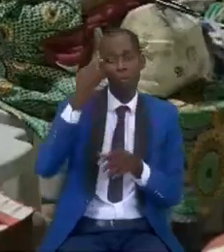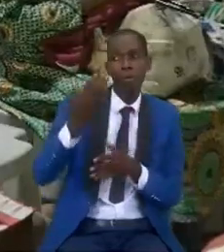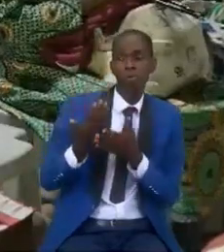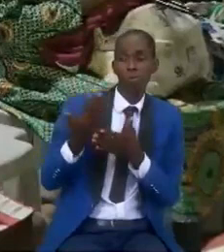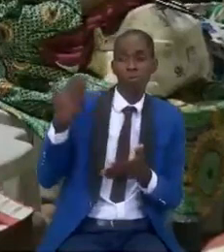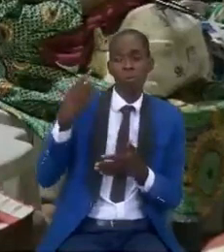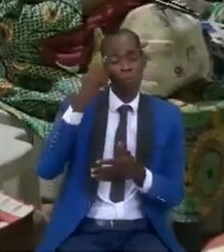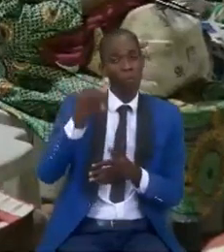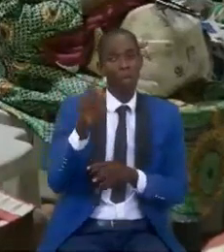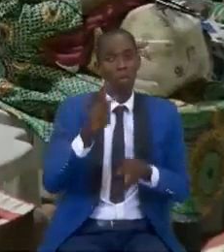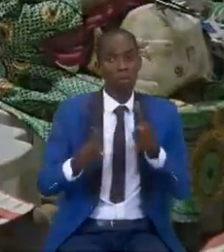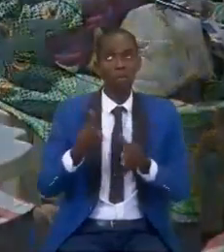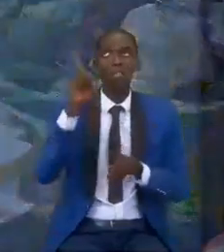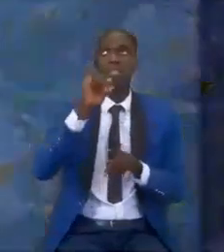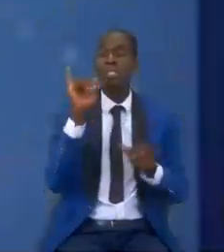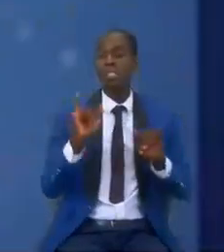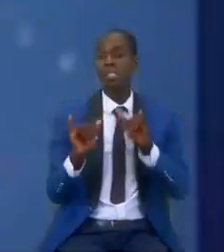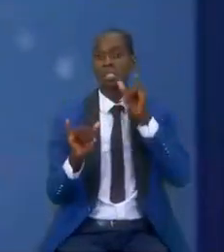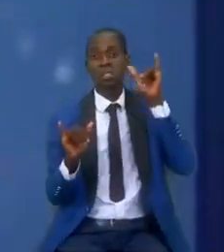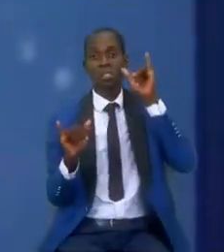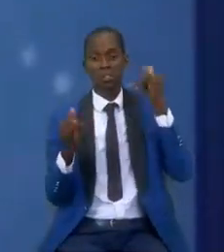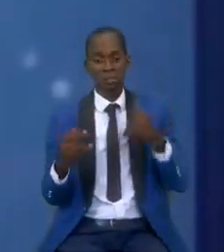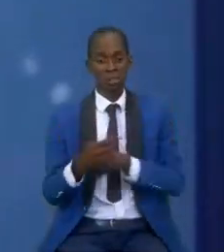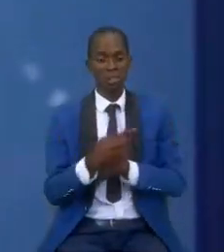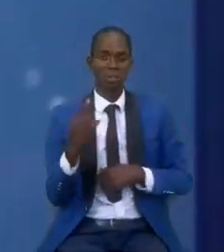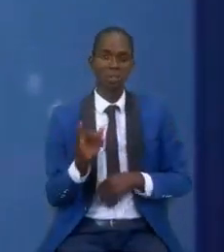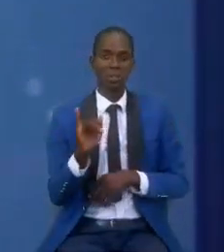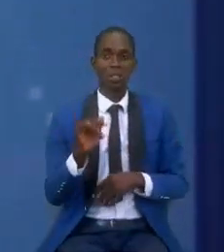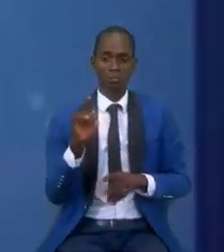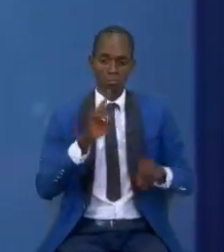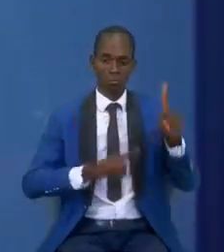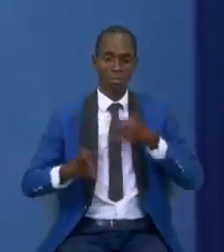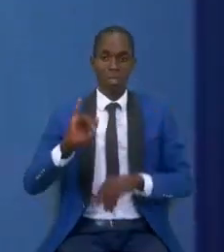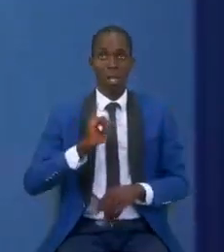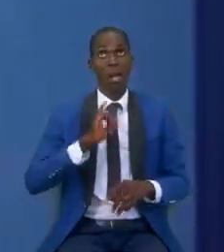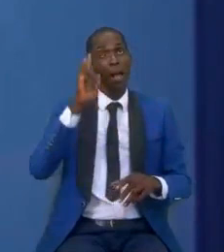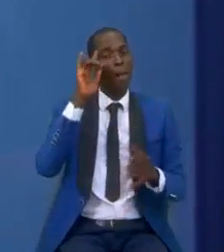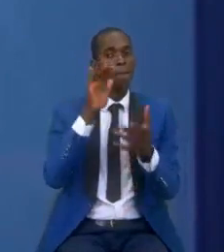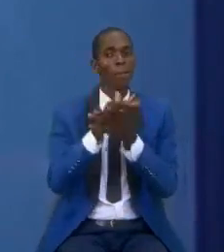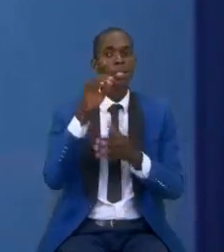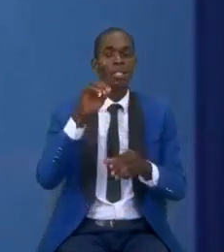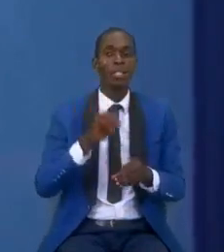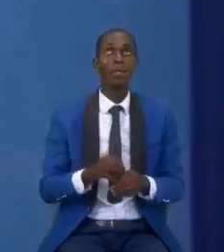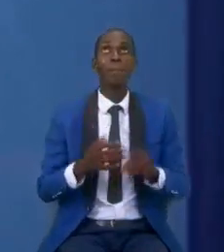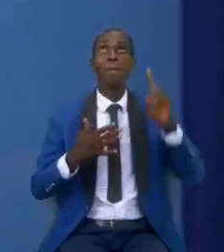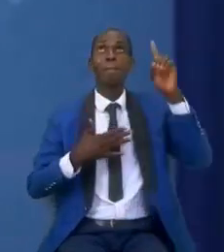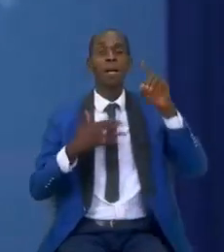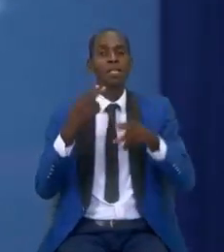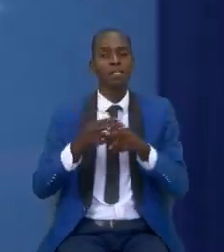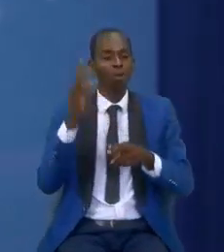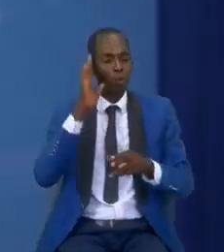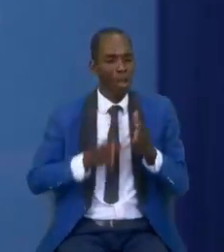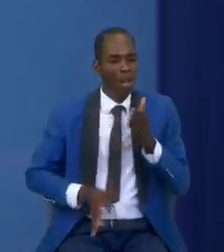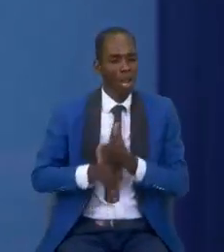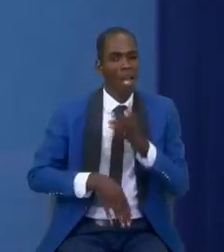my name they shall cast out devils. They shall speak with new tongues. Verse 18. In verse